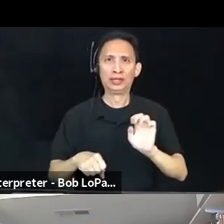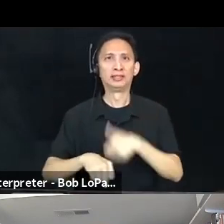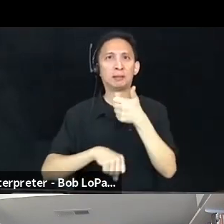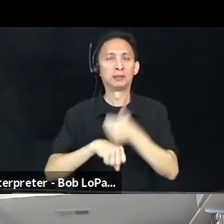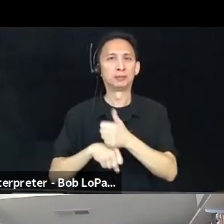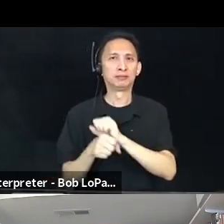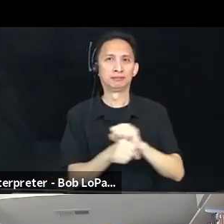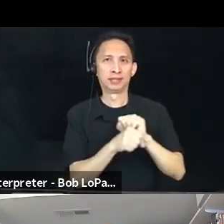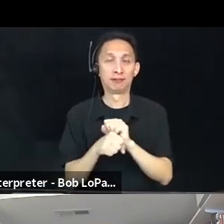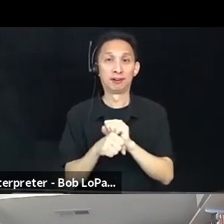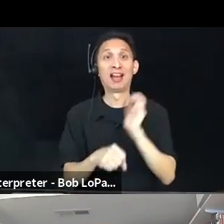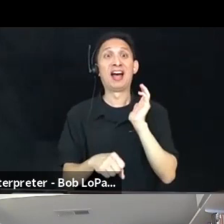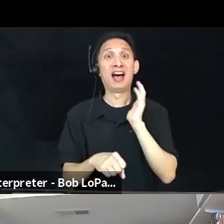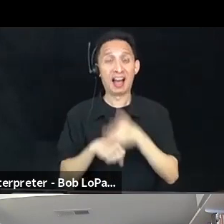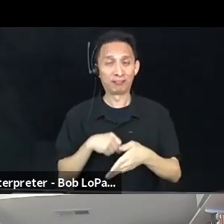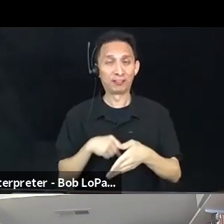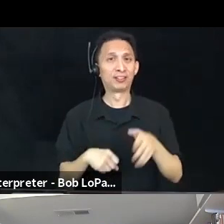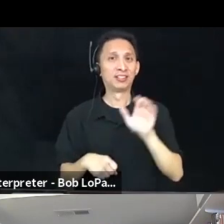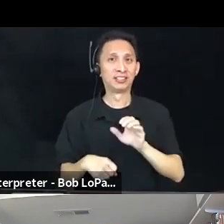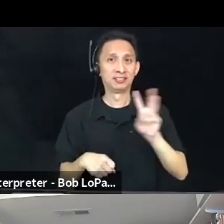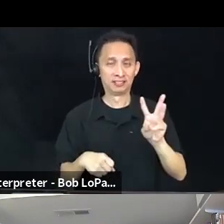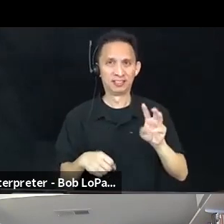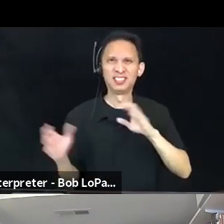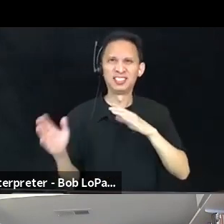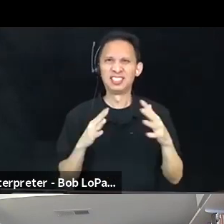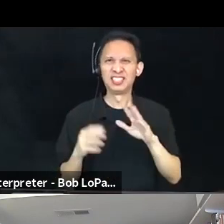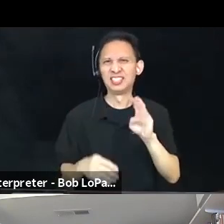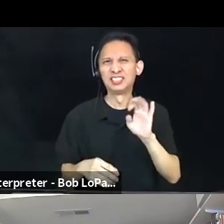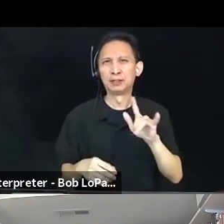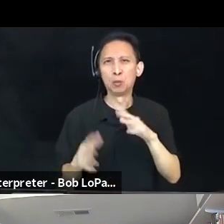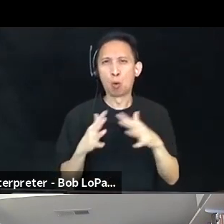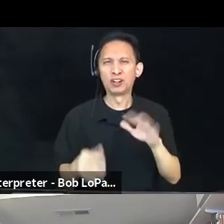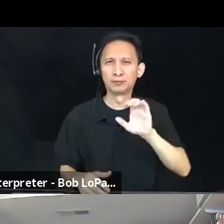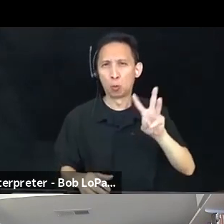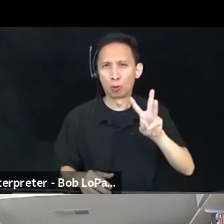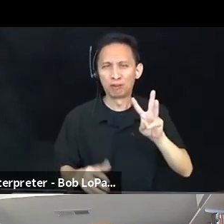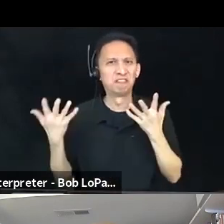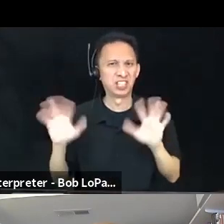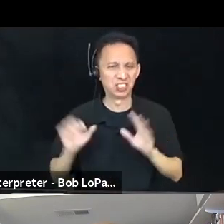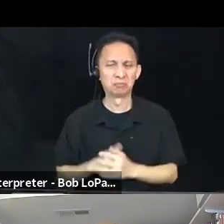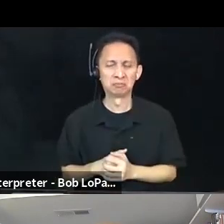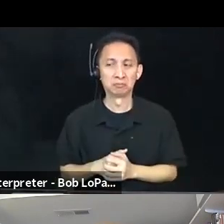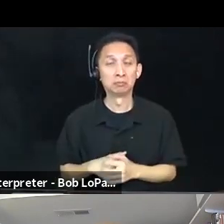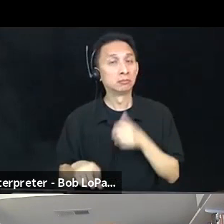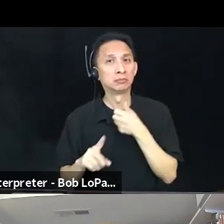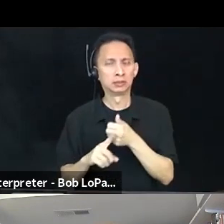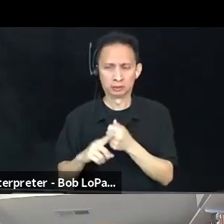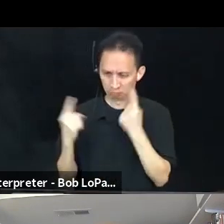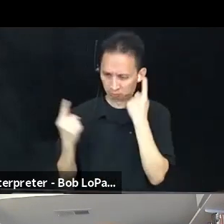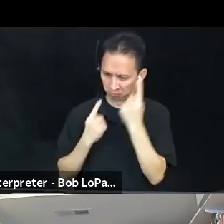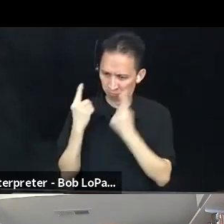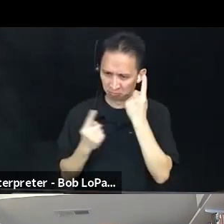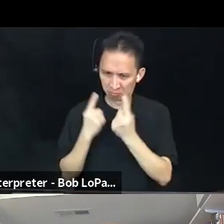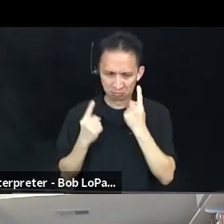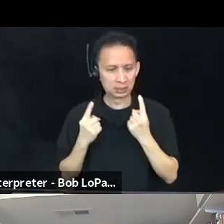slavery after the Civil War. But I think what's really striking is how much attention he pays to the contingency of that political process.